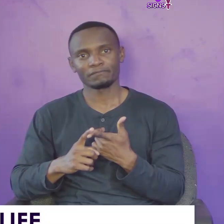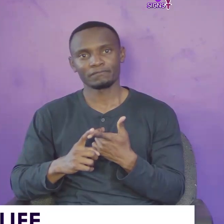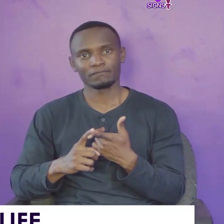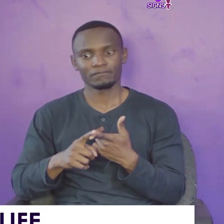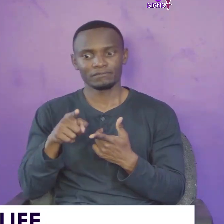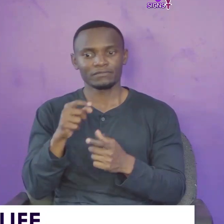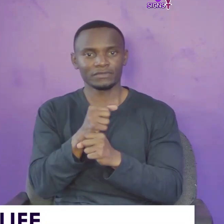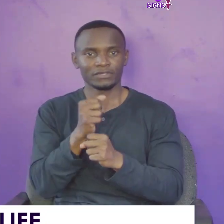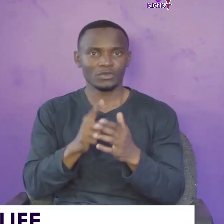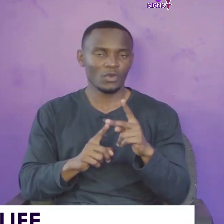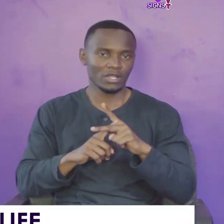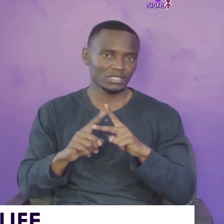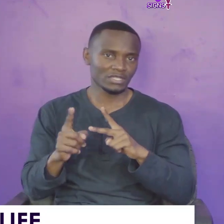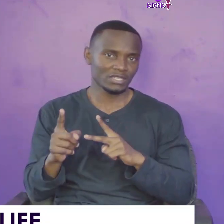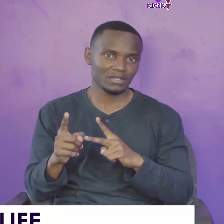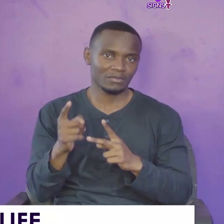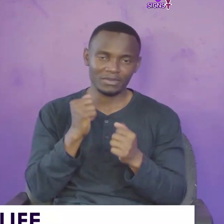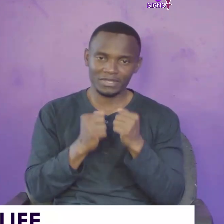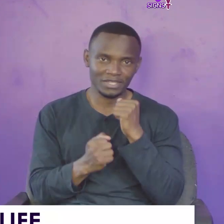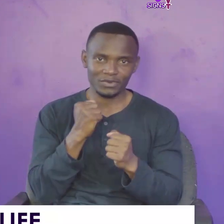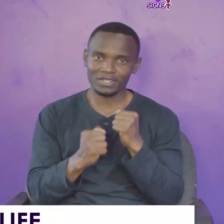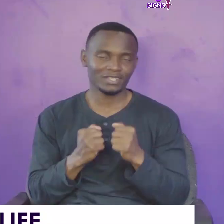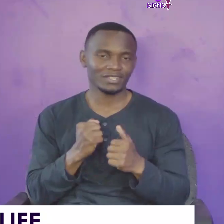there. Yeah. They took to their heels.